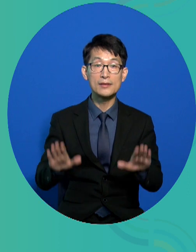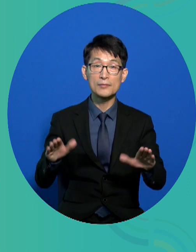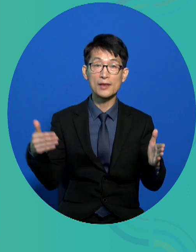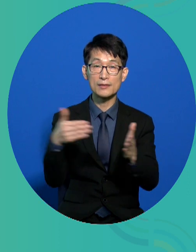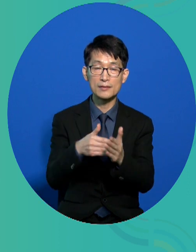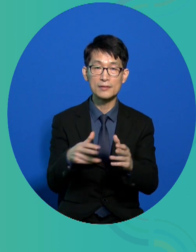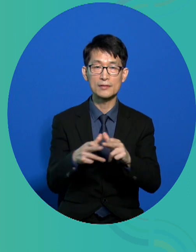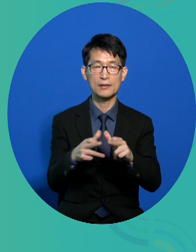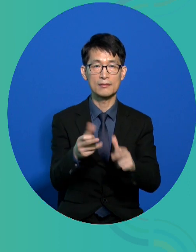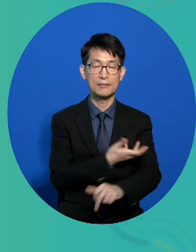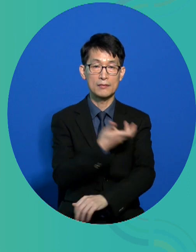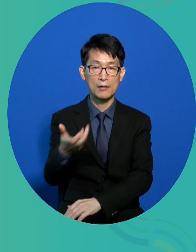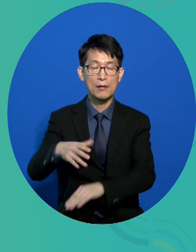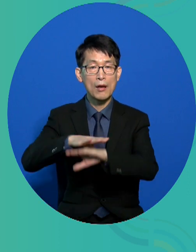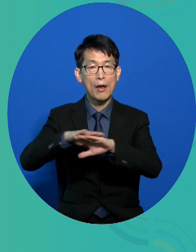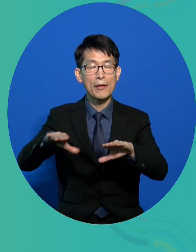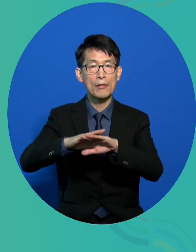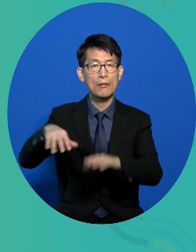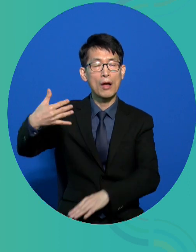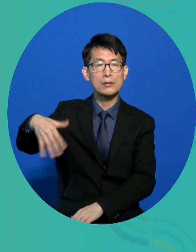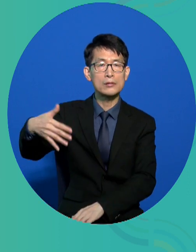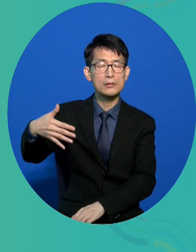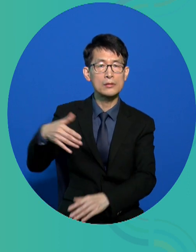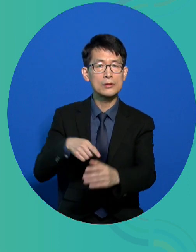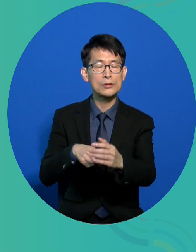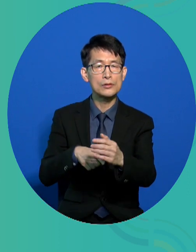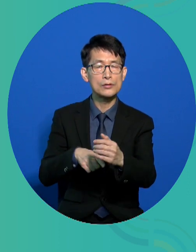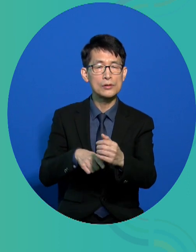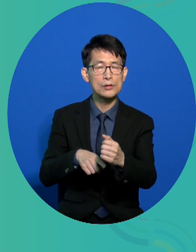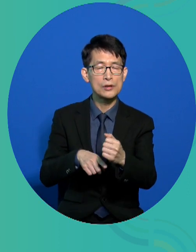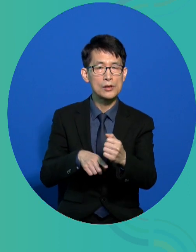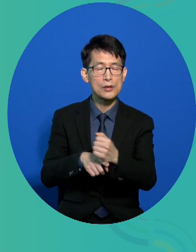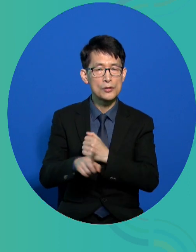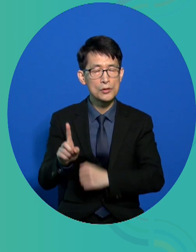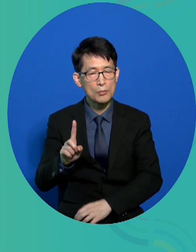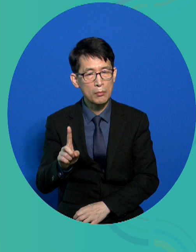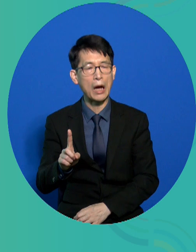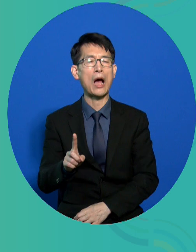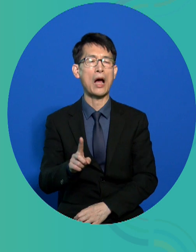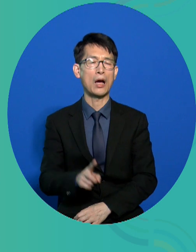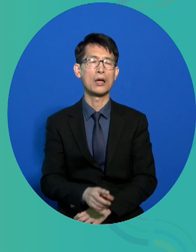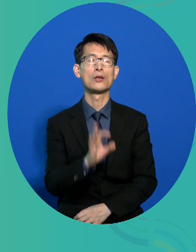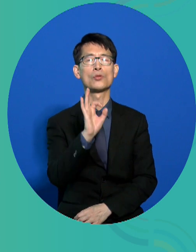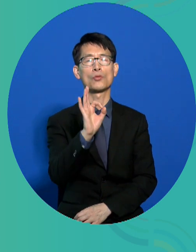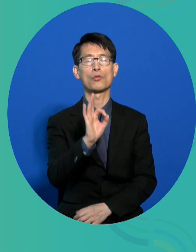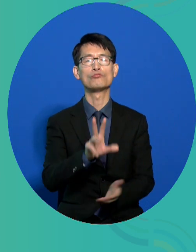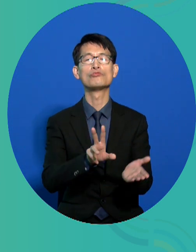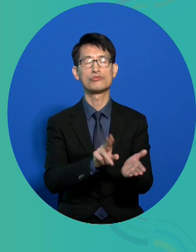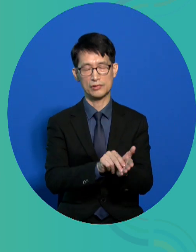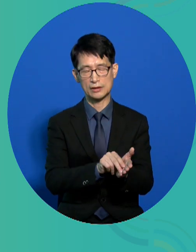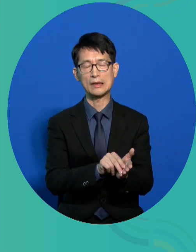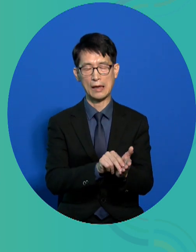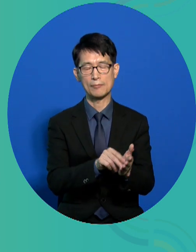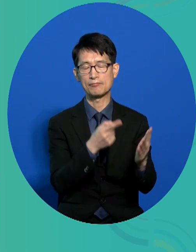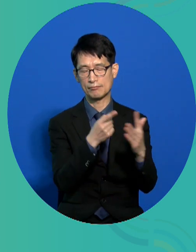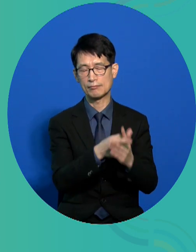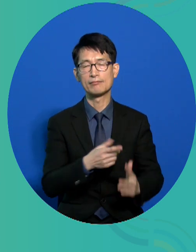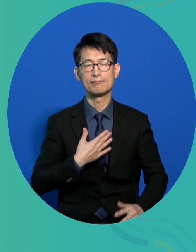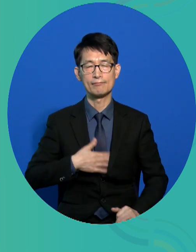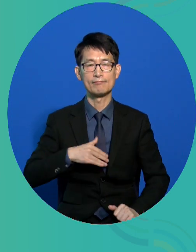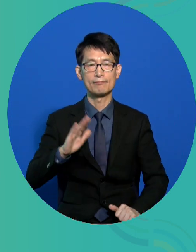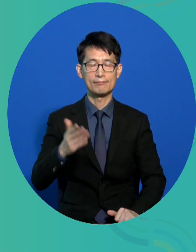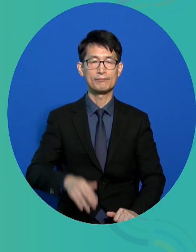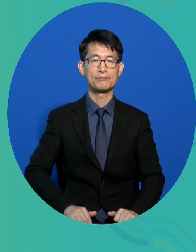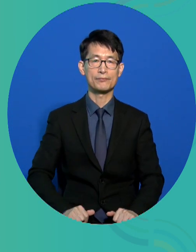another issue to consider is that why is it that the issue of the right to mobility of the disabled has not been resolved